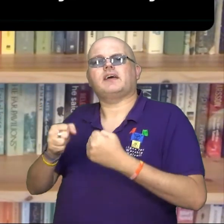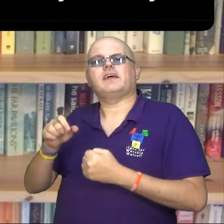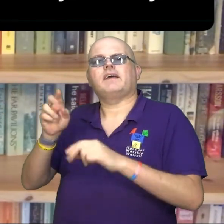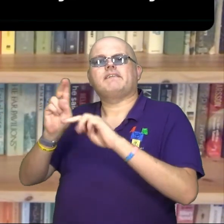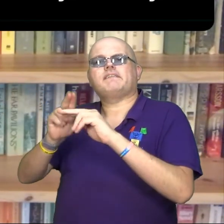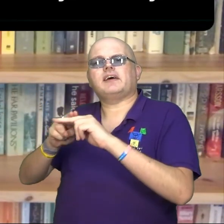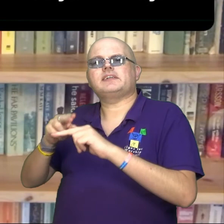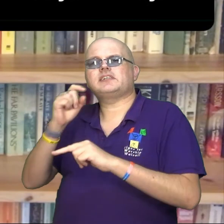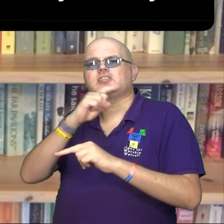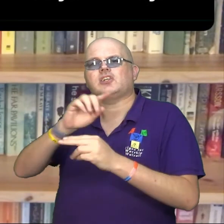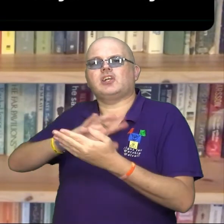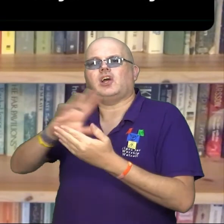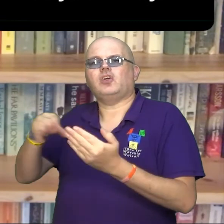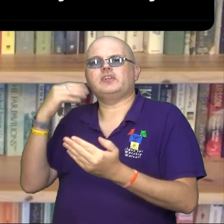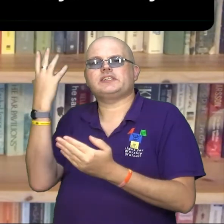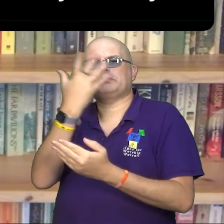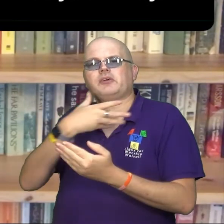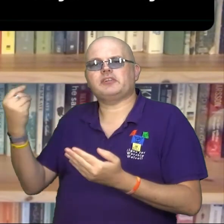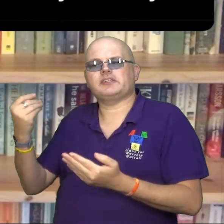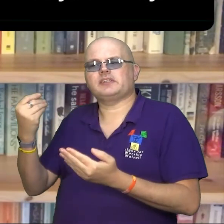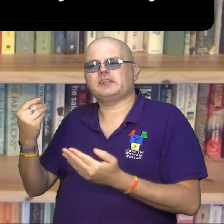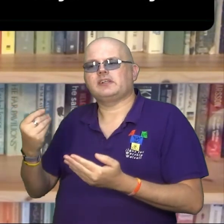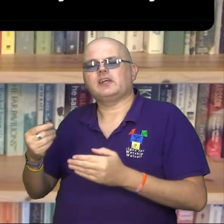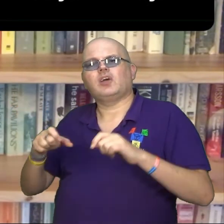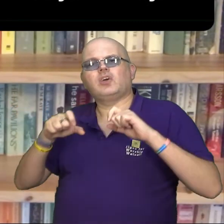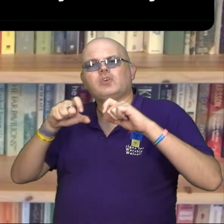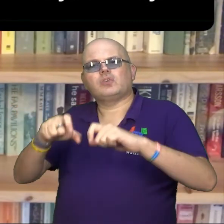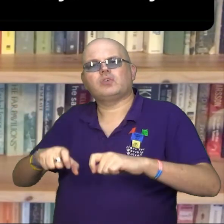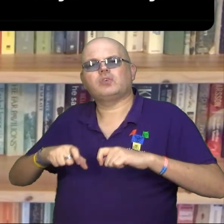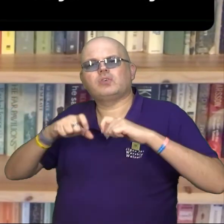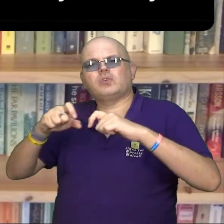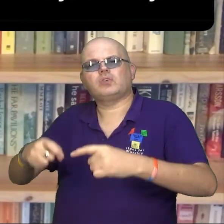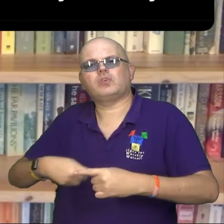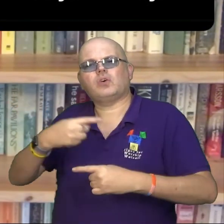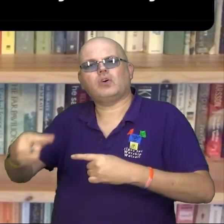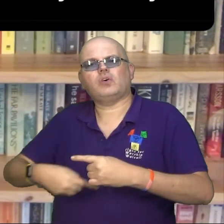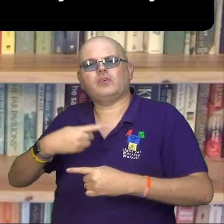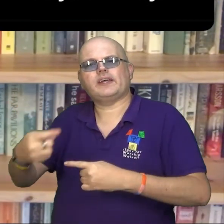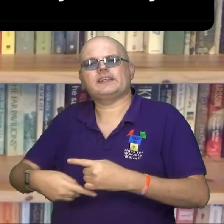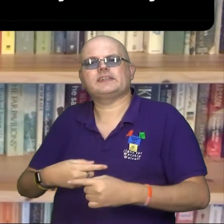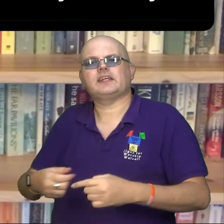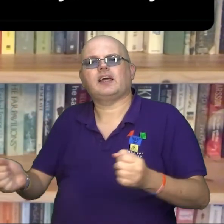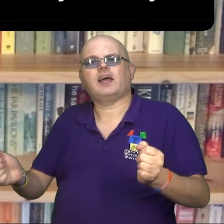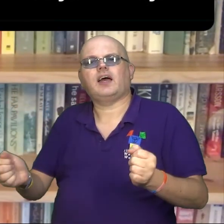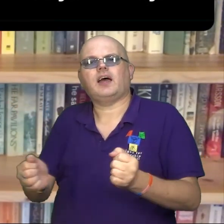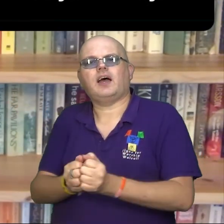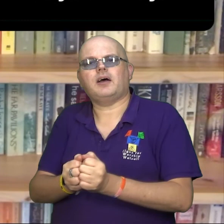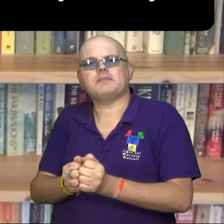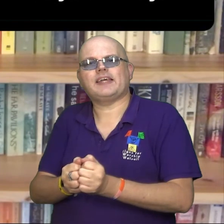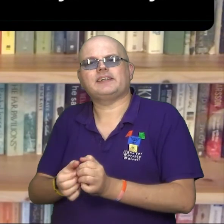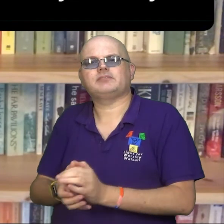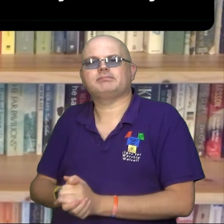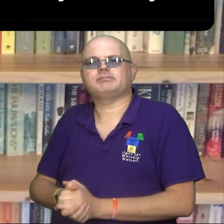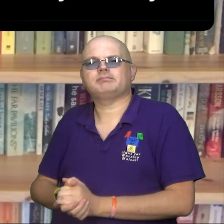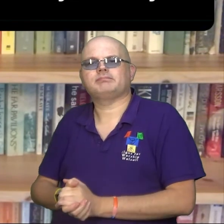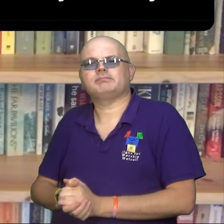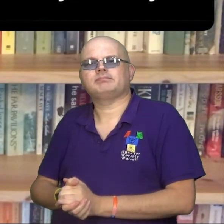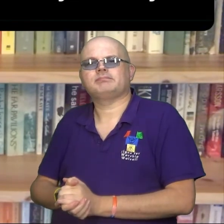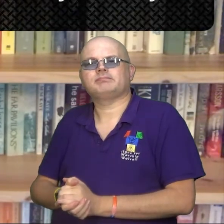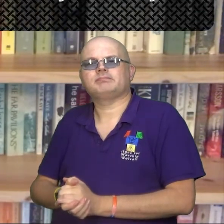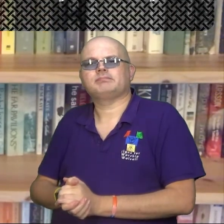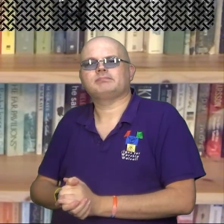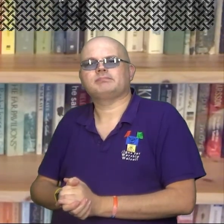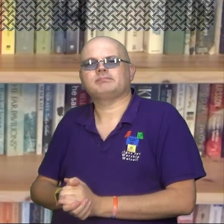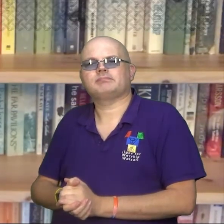God Almighty, the Father, the Son and the Holy Spirit be among you and remain with you always.